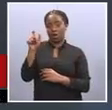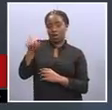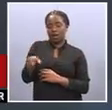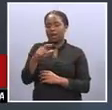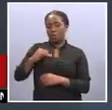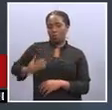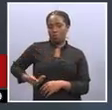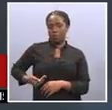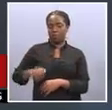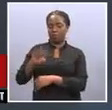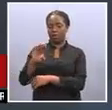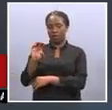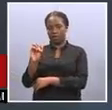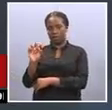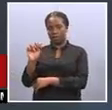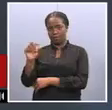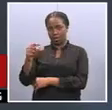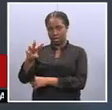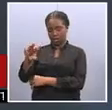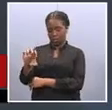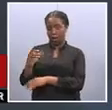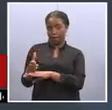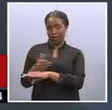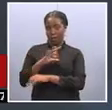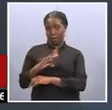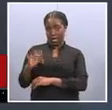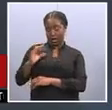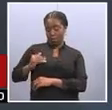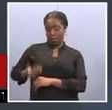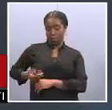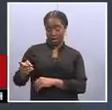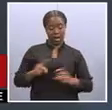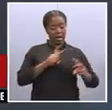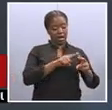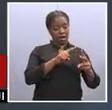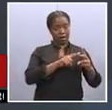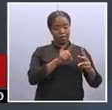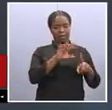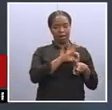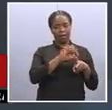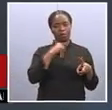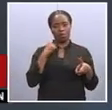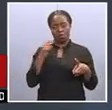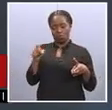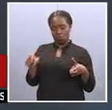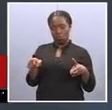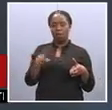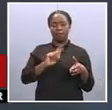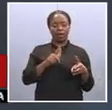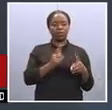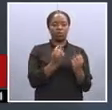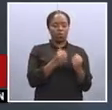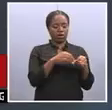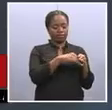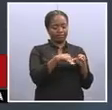kill Council Speaker Bongiwe Mbatha Makhathini. In line with Mbatha's bail conditions, he may not communicate directly